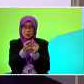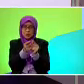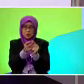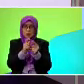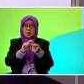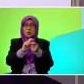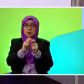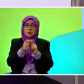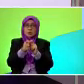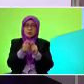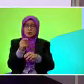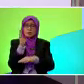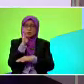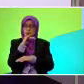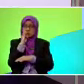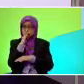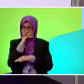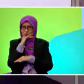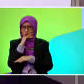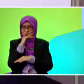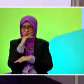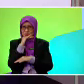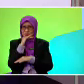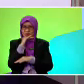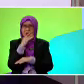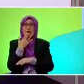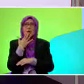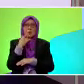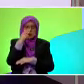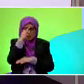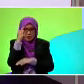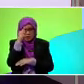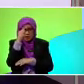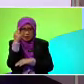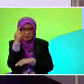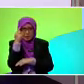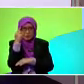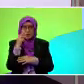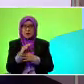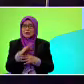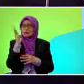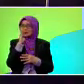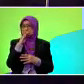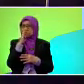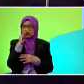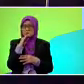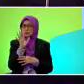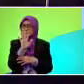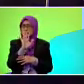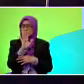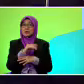turned bad. It has turned like blackish. And it has foul smell. Oh, I cannot imagine the